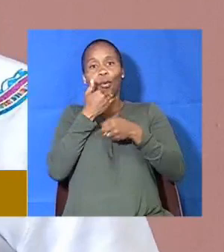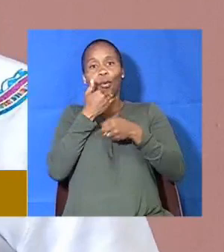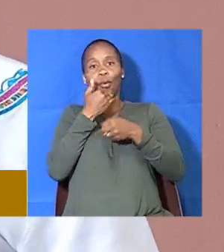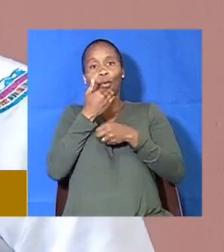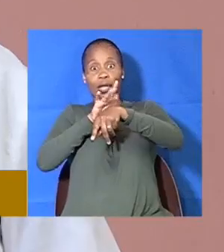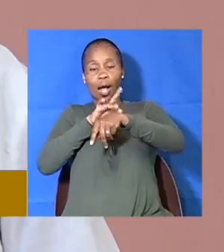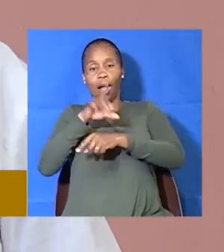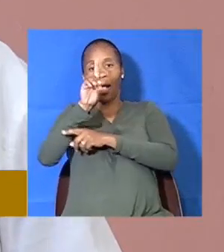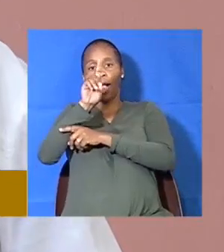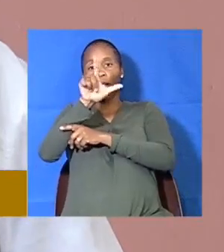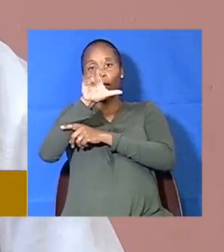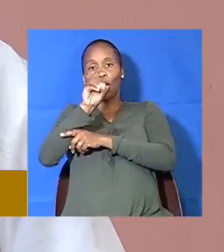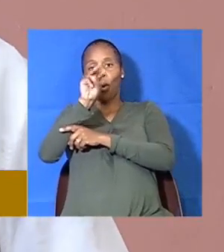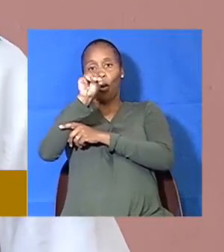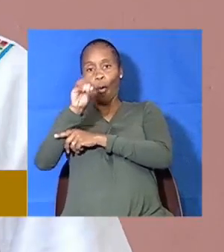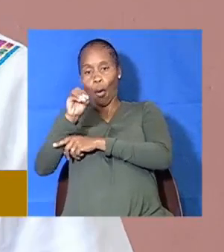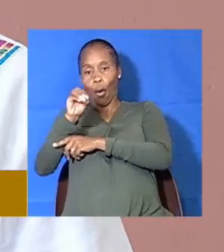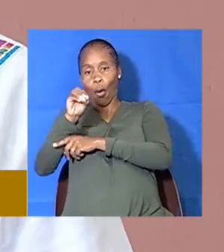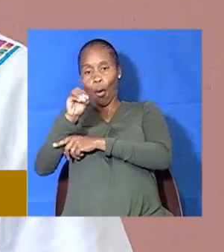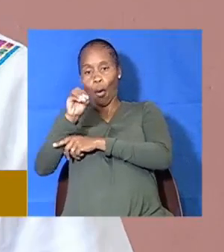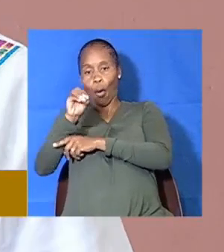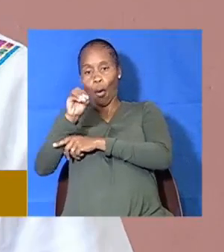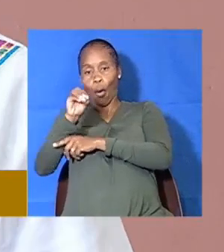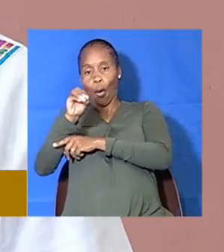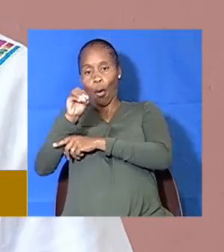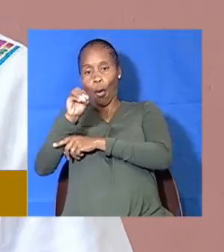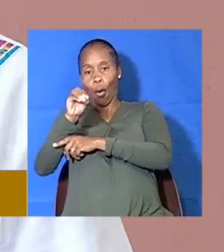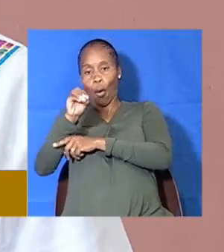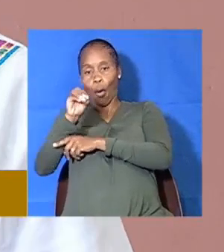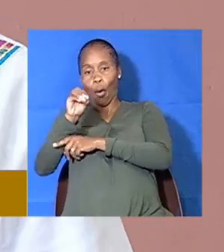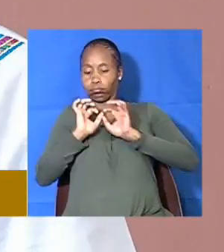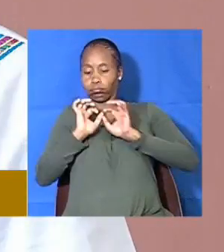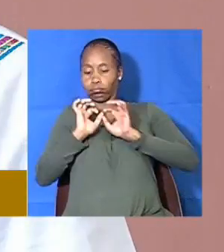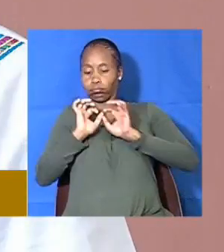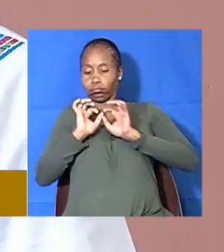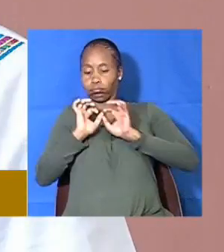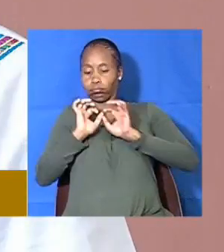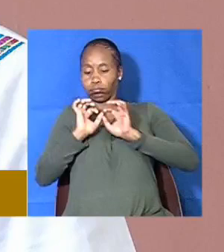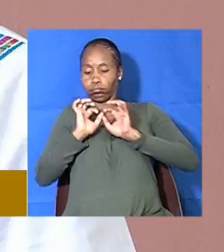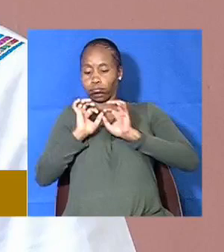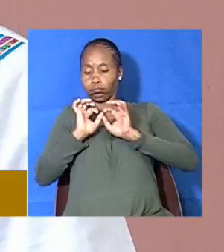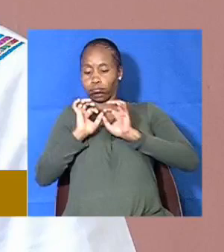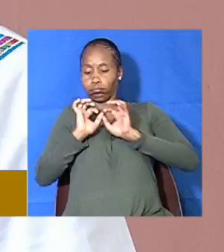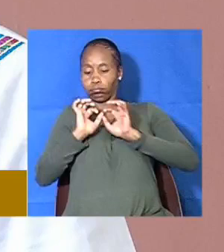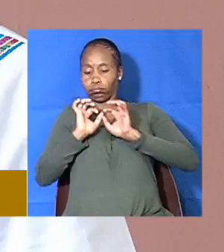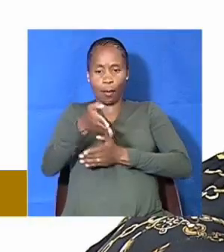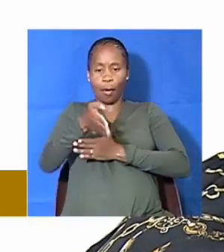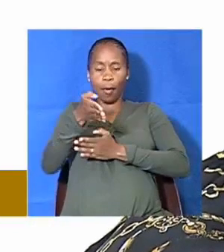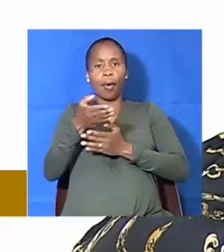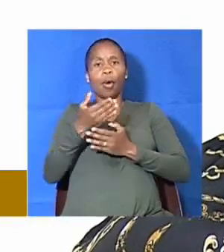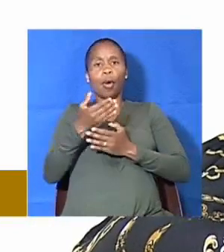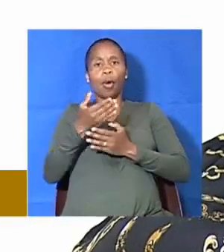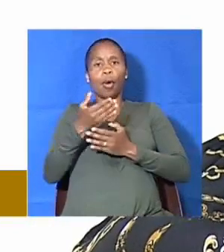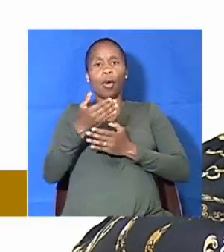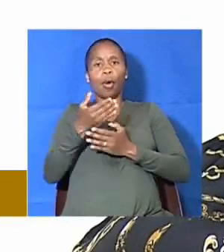Good morning, my name is Kenneth Jacobs. I am from the Western Cape, and I'm a member of this Portfolio Committee.